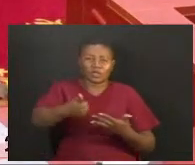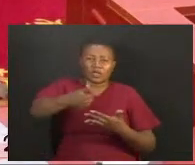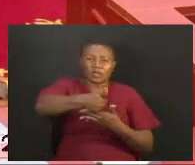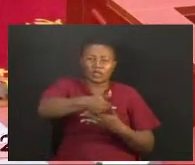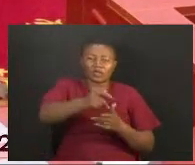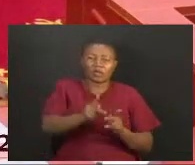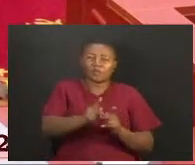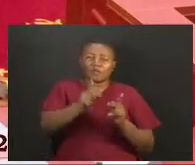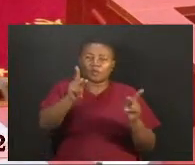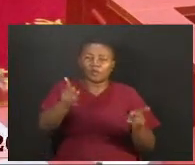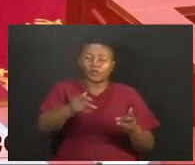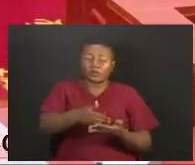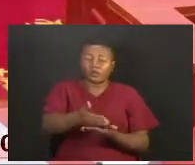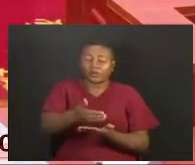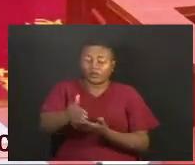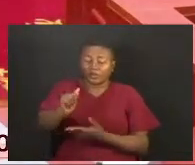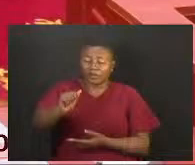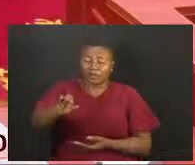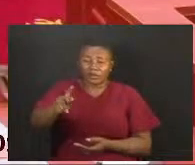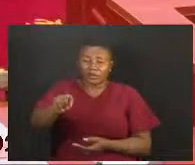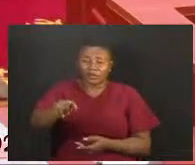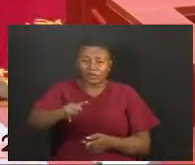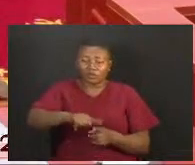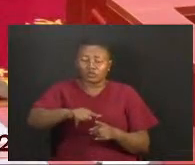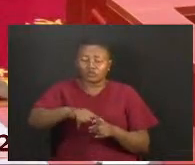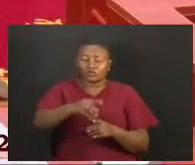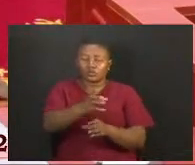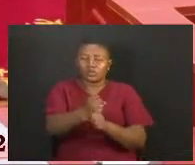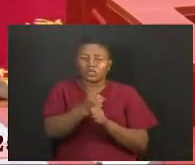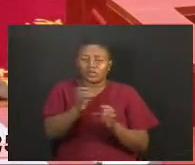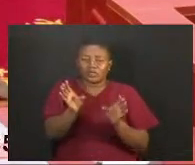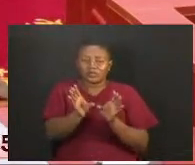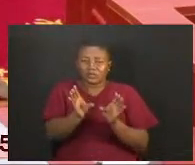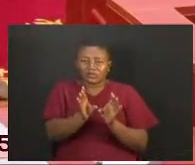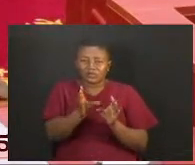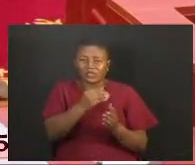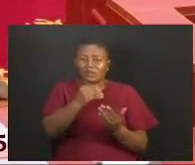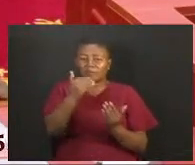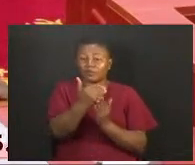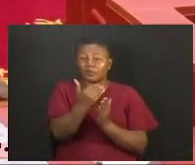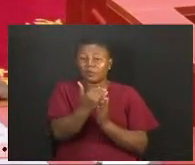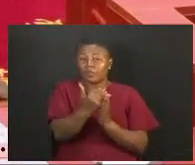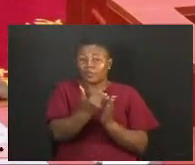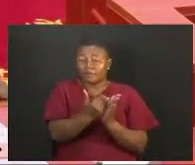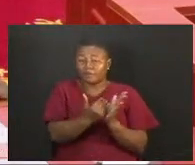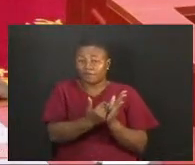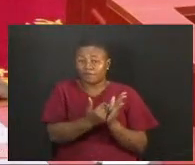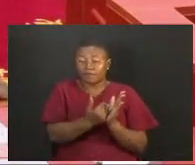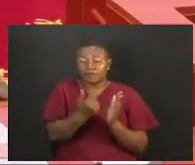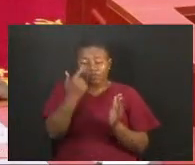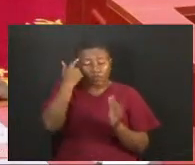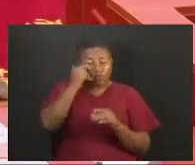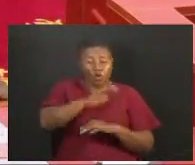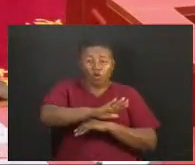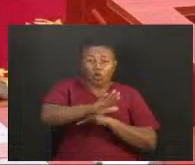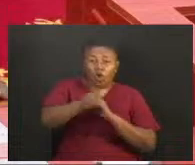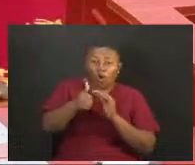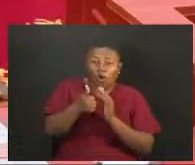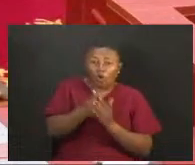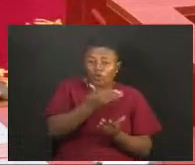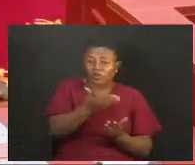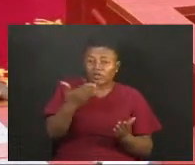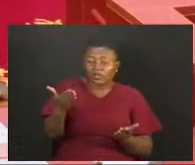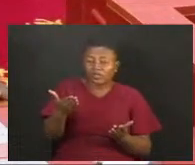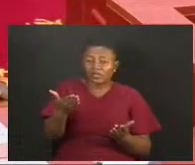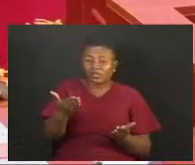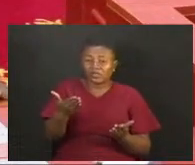Act to make commencement certificate and budgetary provision a prerequisite for all procurement that will be